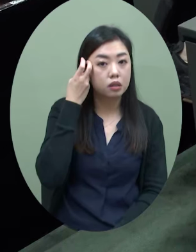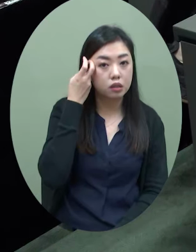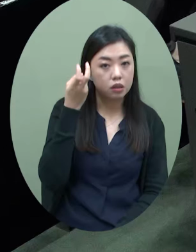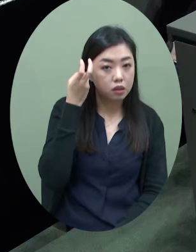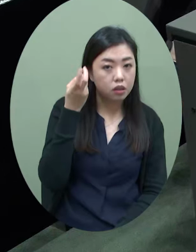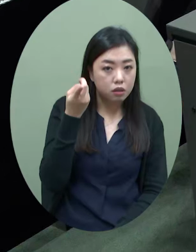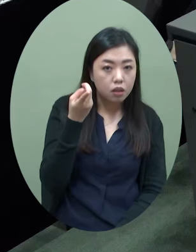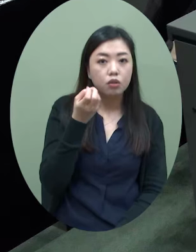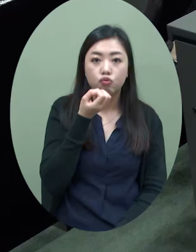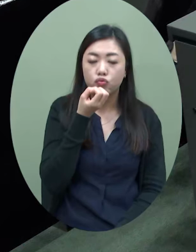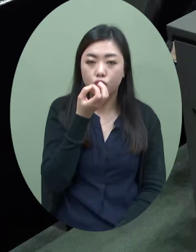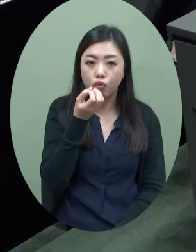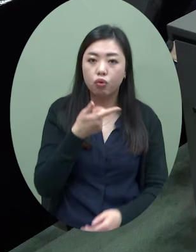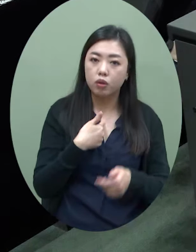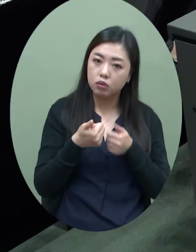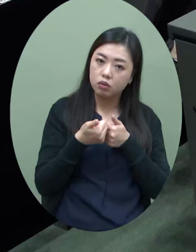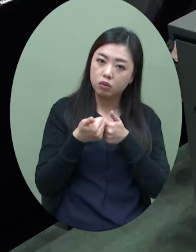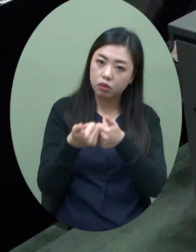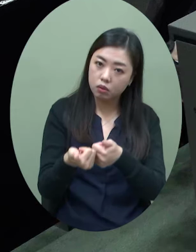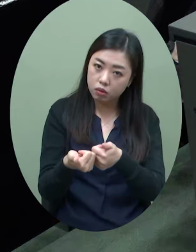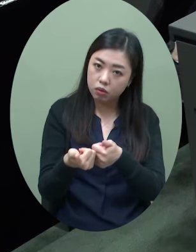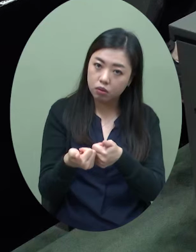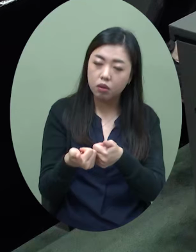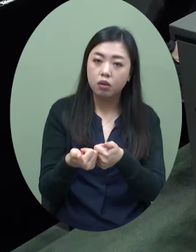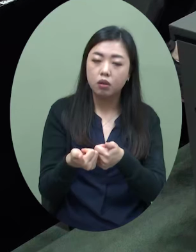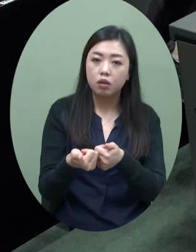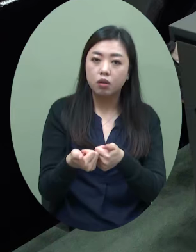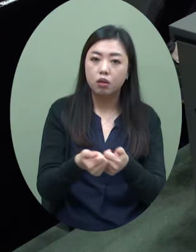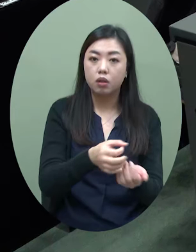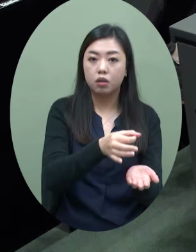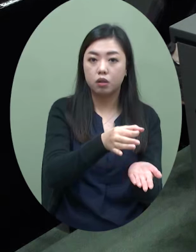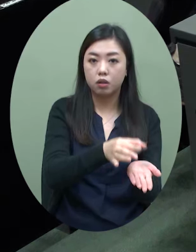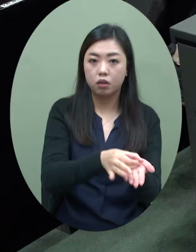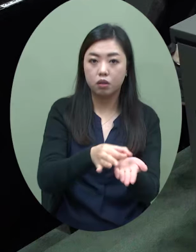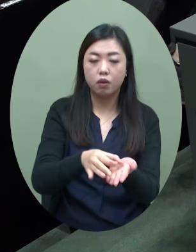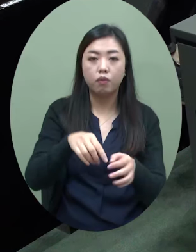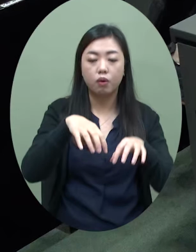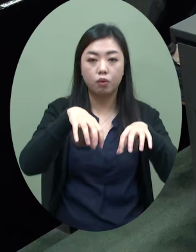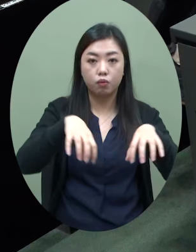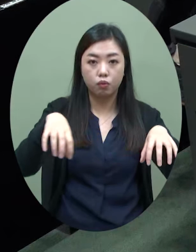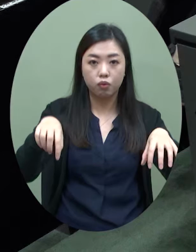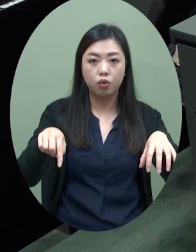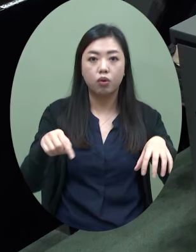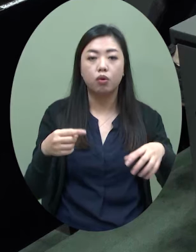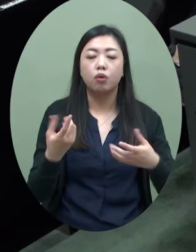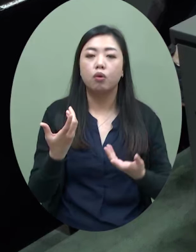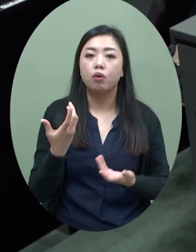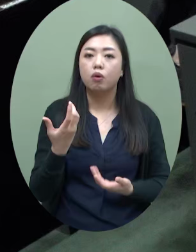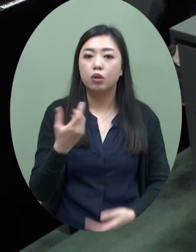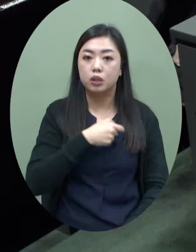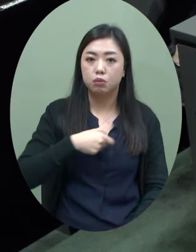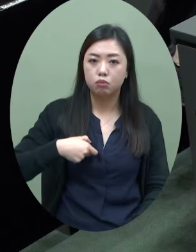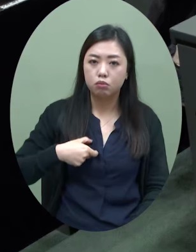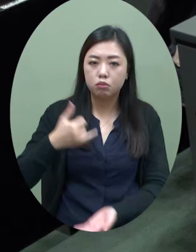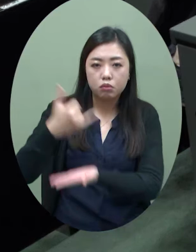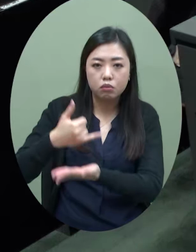functional constituency, and election committee in LATCO? If the number of geographical seats are decreased to the lowest ratio since the city